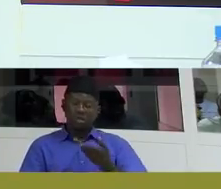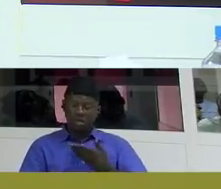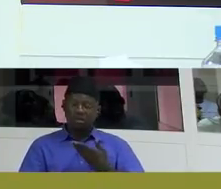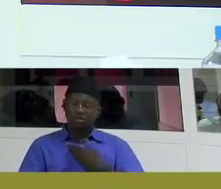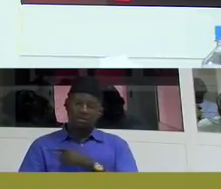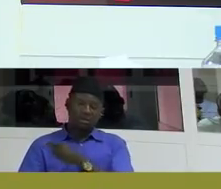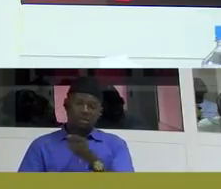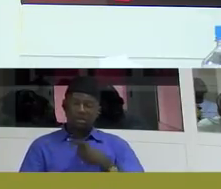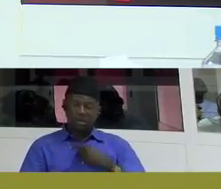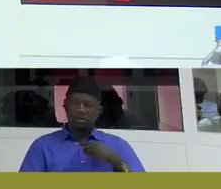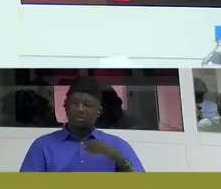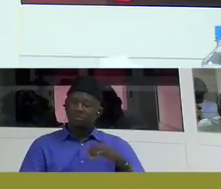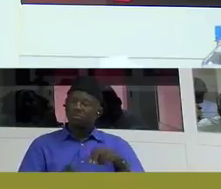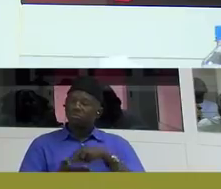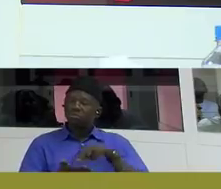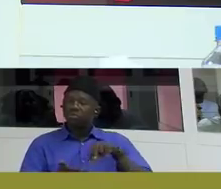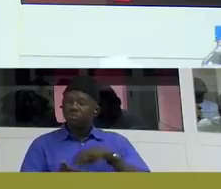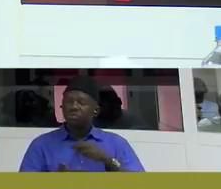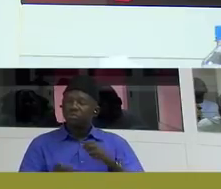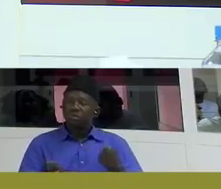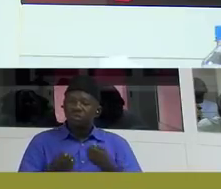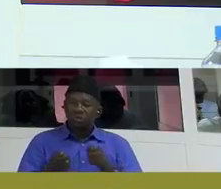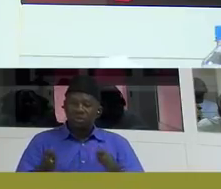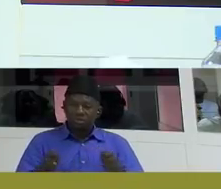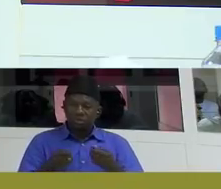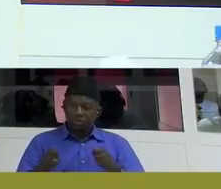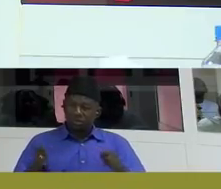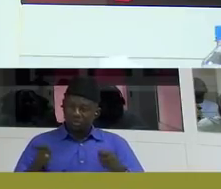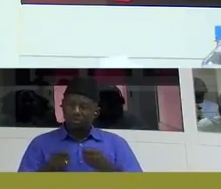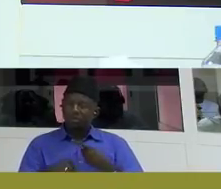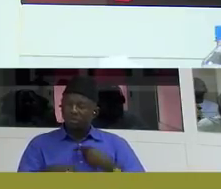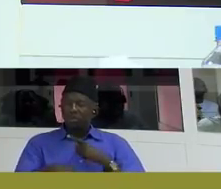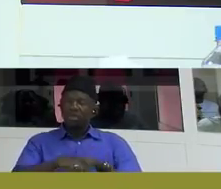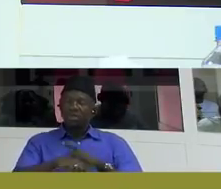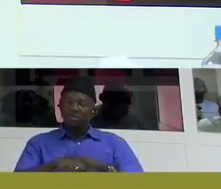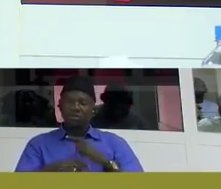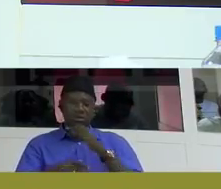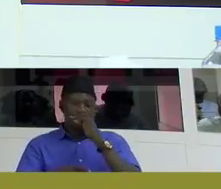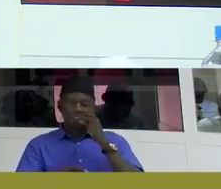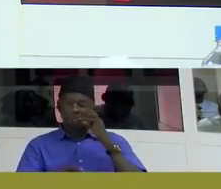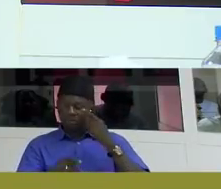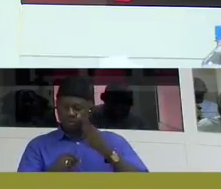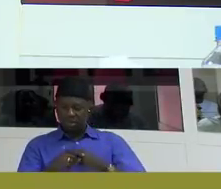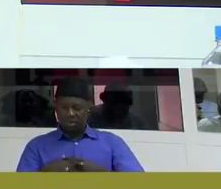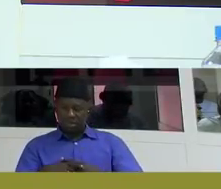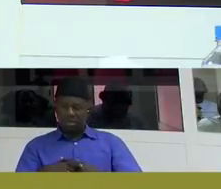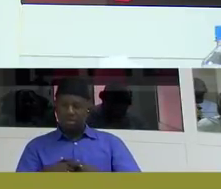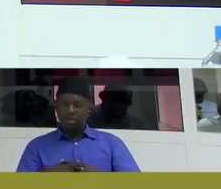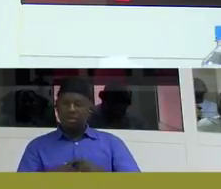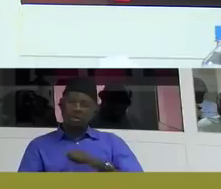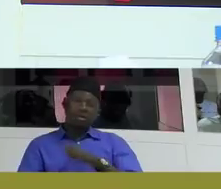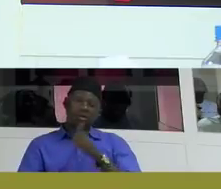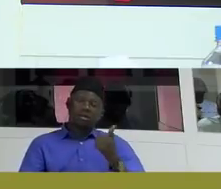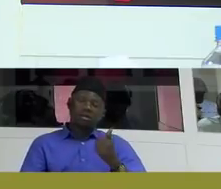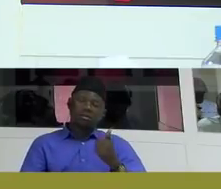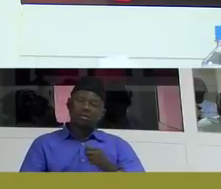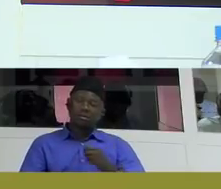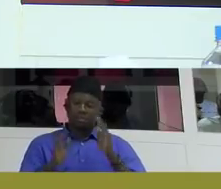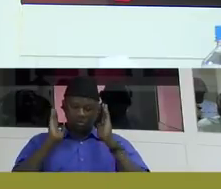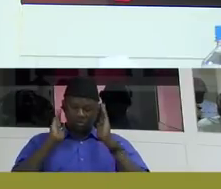If the Christians are having their music during Ramadan and the Muslims are having their